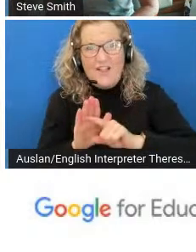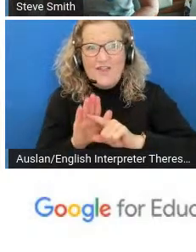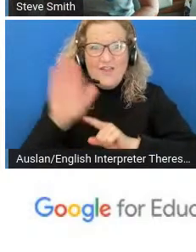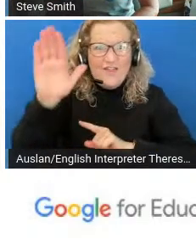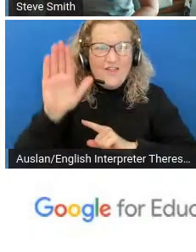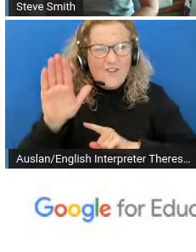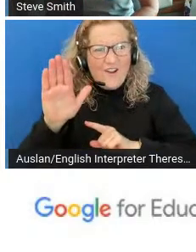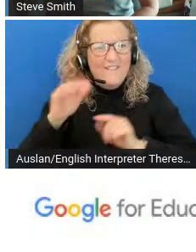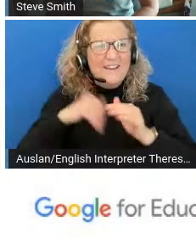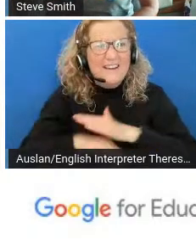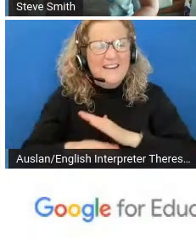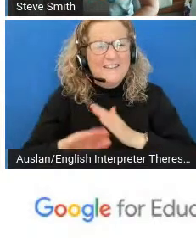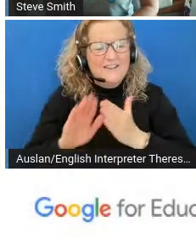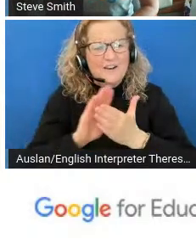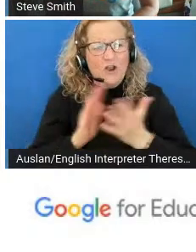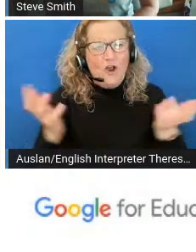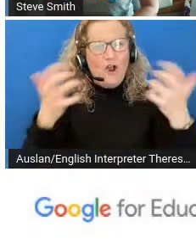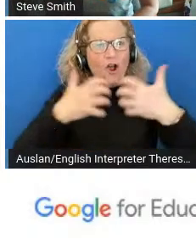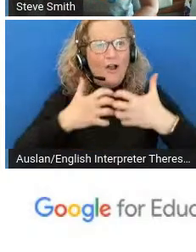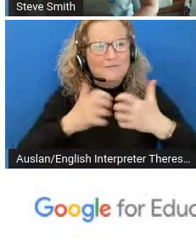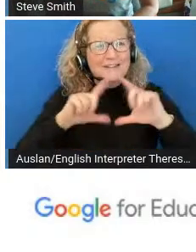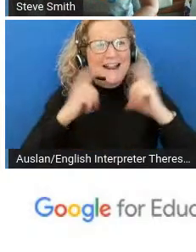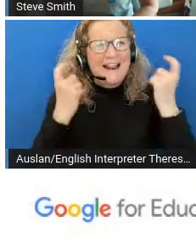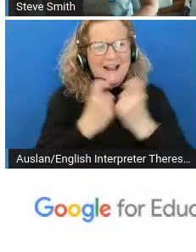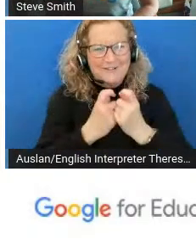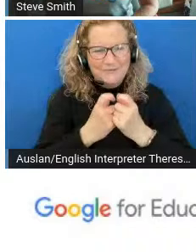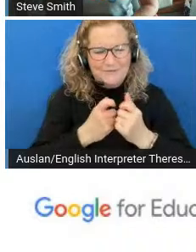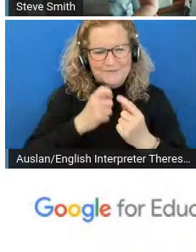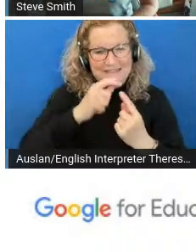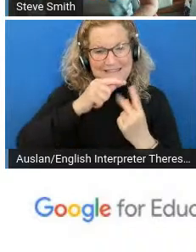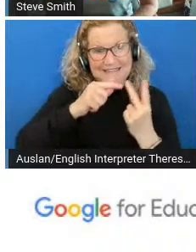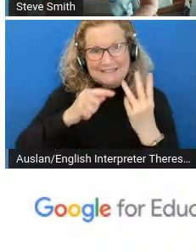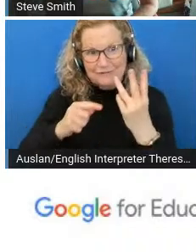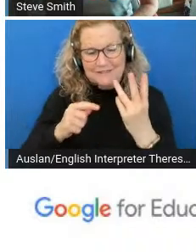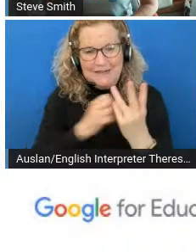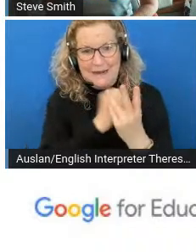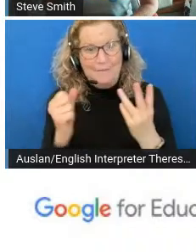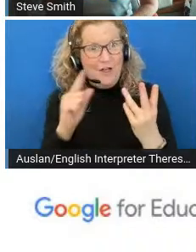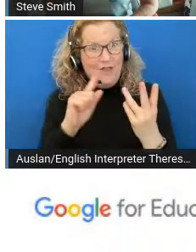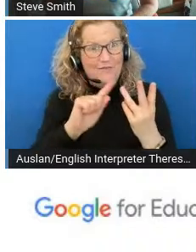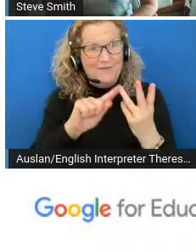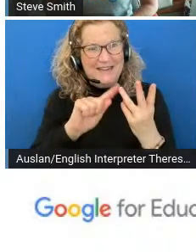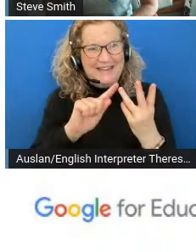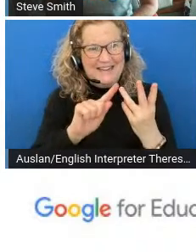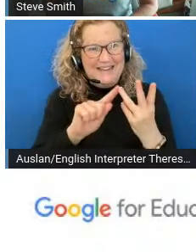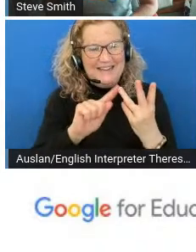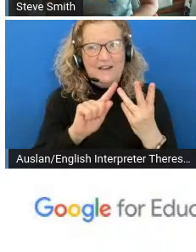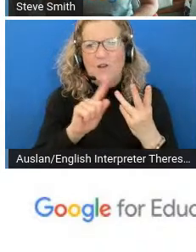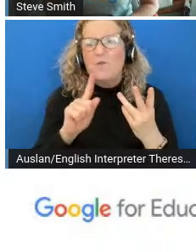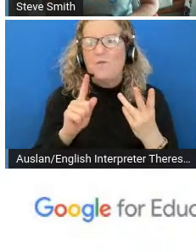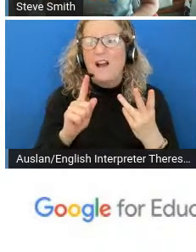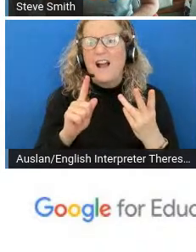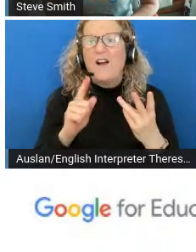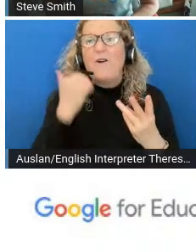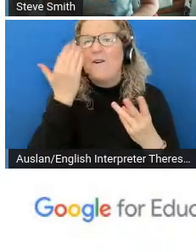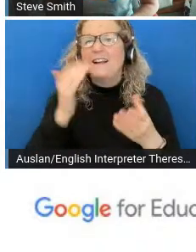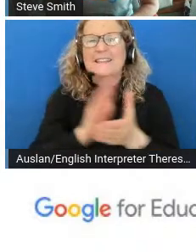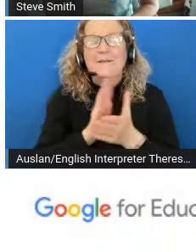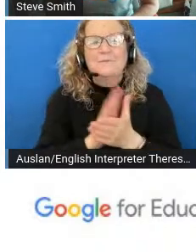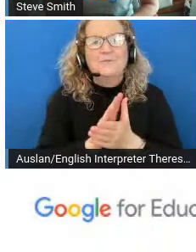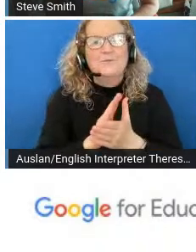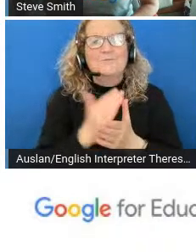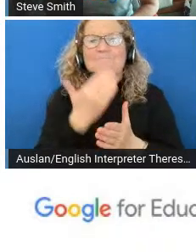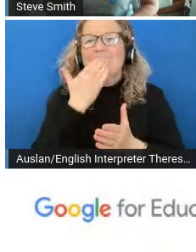workshop series. This is number 3. We are very grateful, as always, for you choosing to spend your time with us,